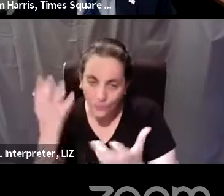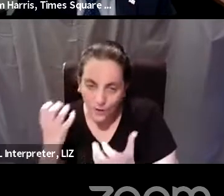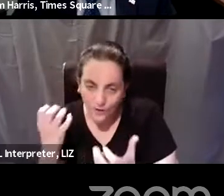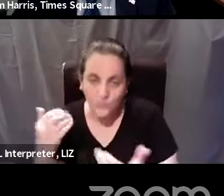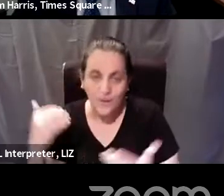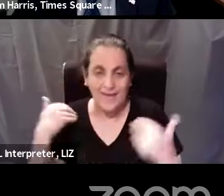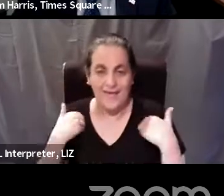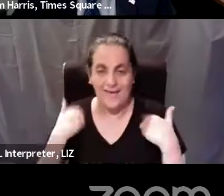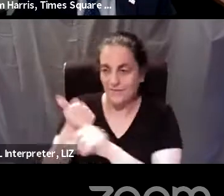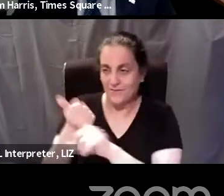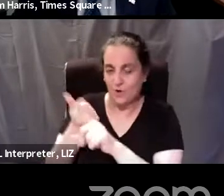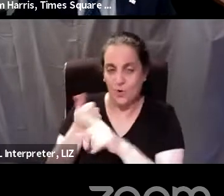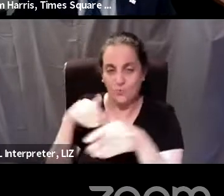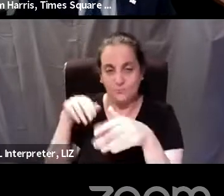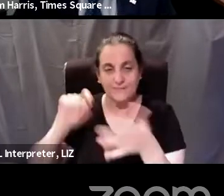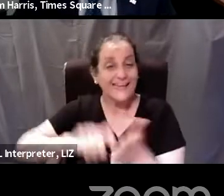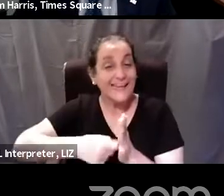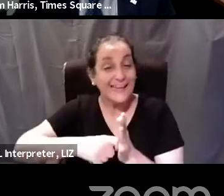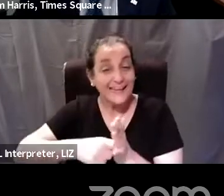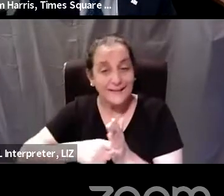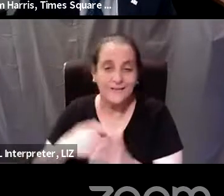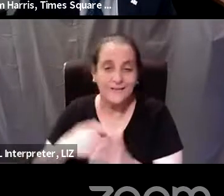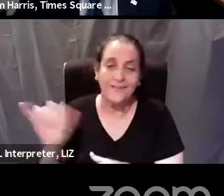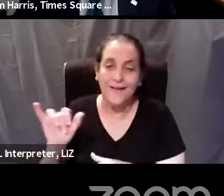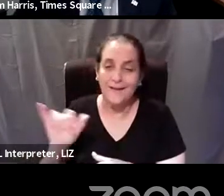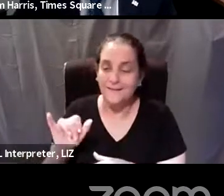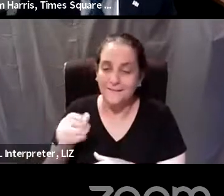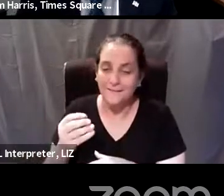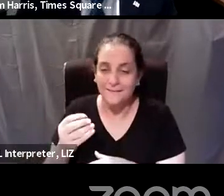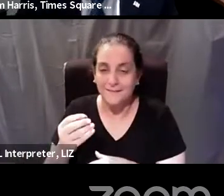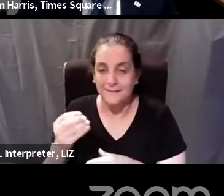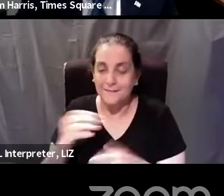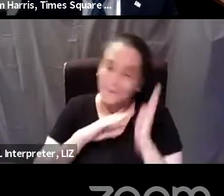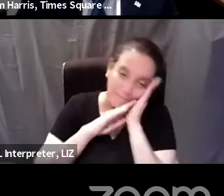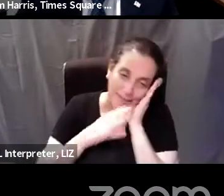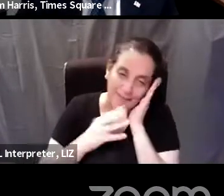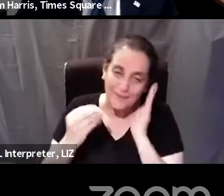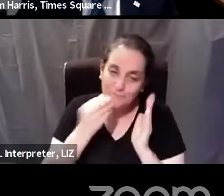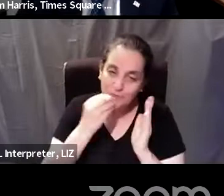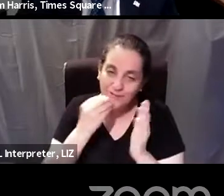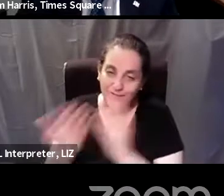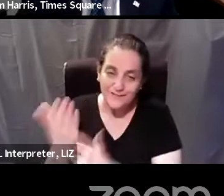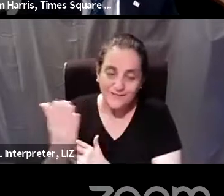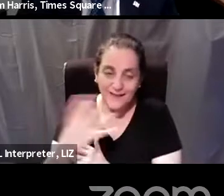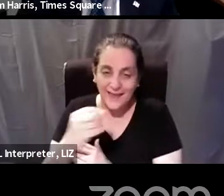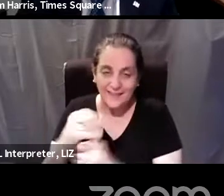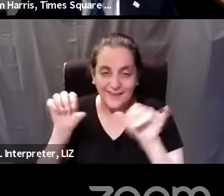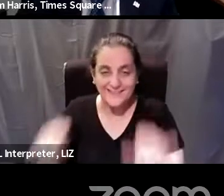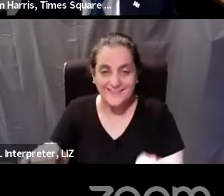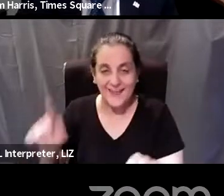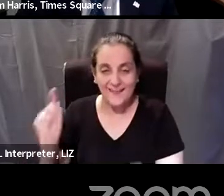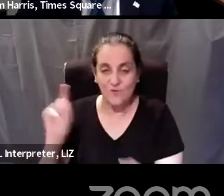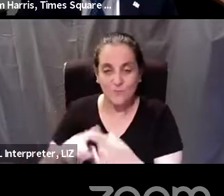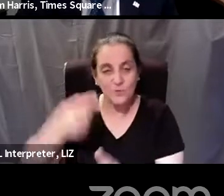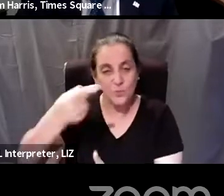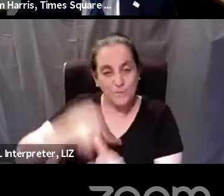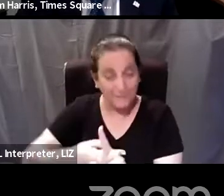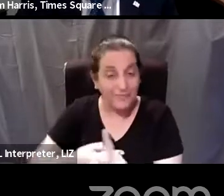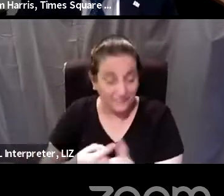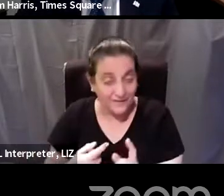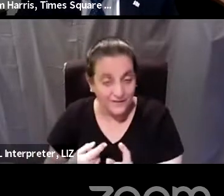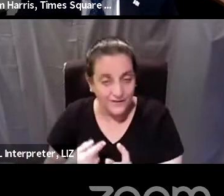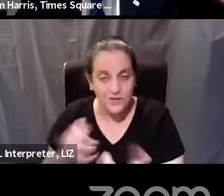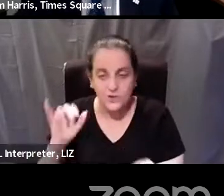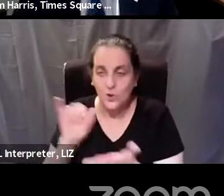sort of like a little bed and breakfast, and they get everything they need there and can stay for up to a month. So it's one of